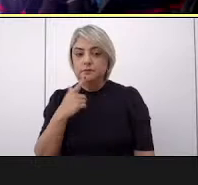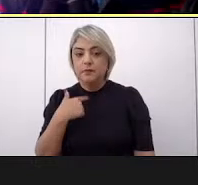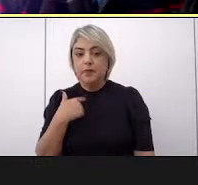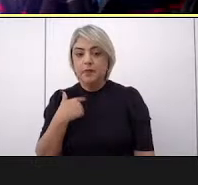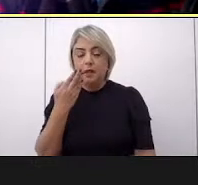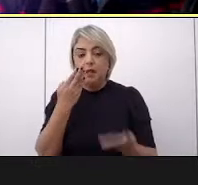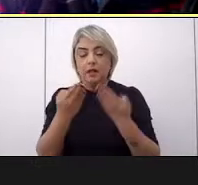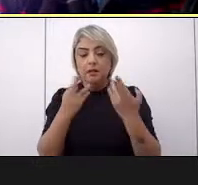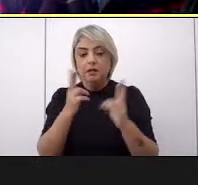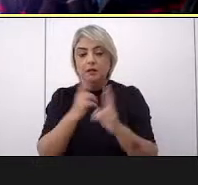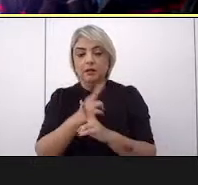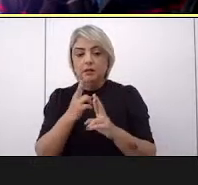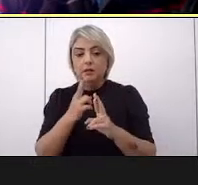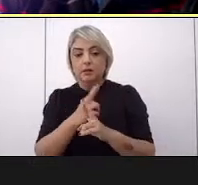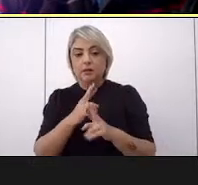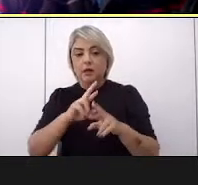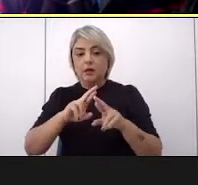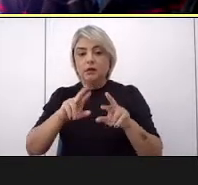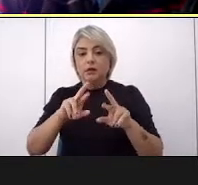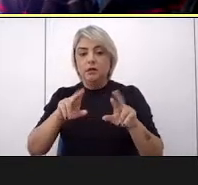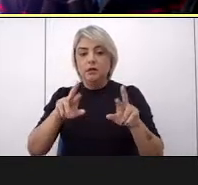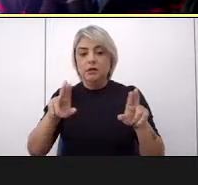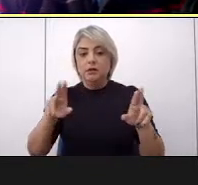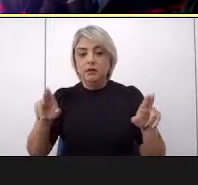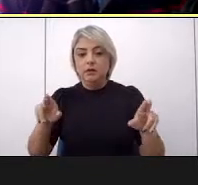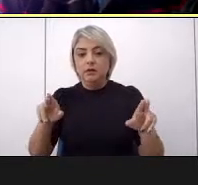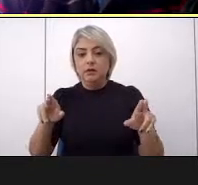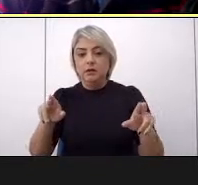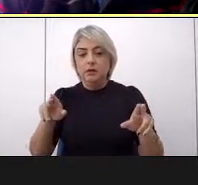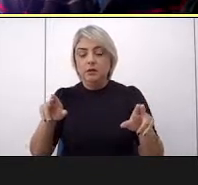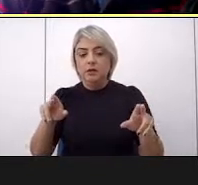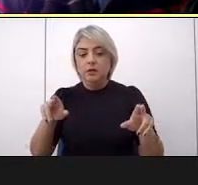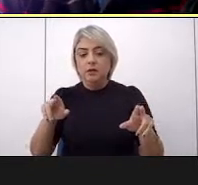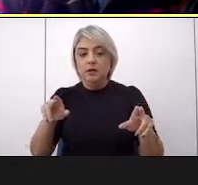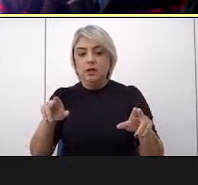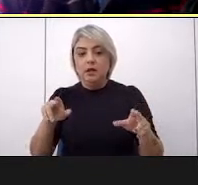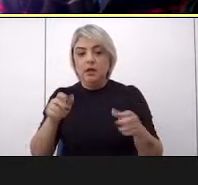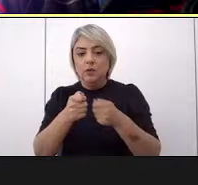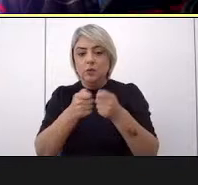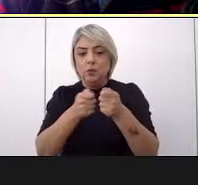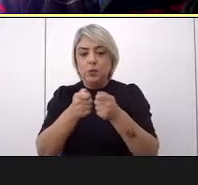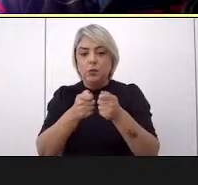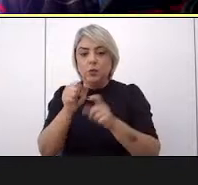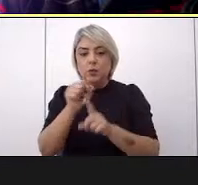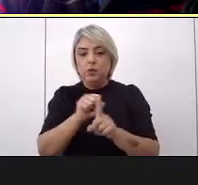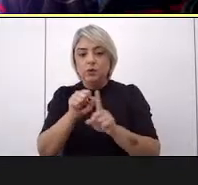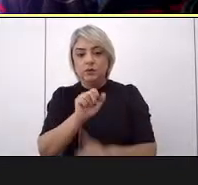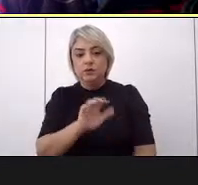of normativity and social forms of control that frame social situations.